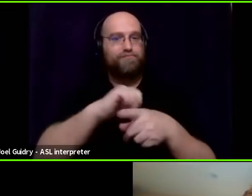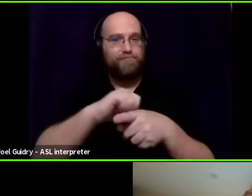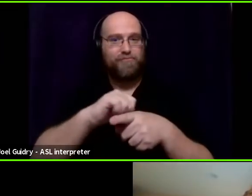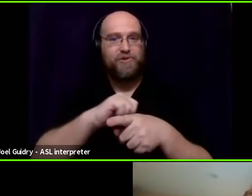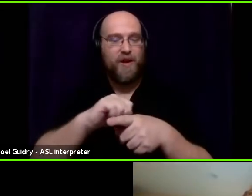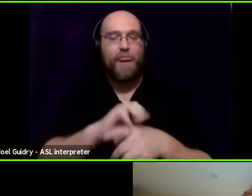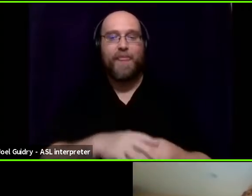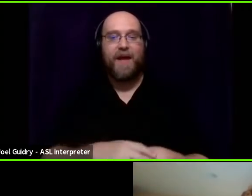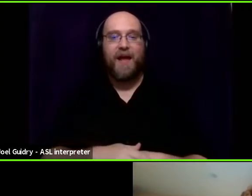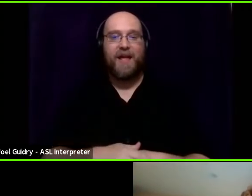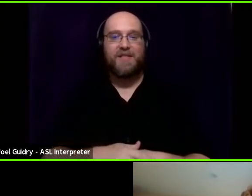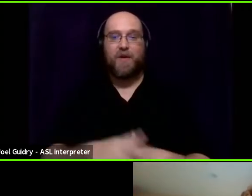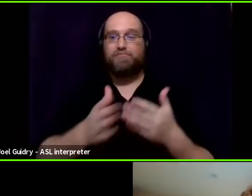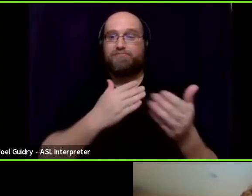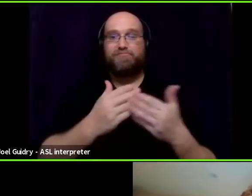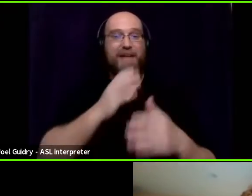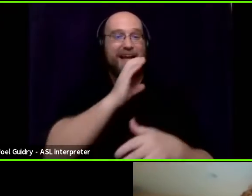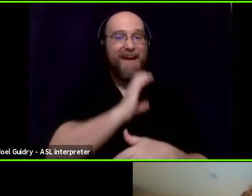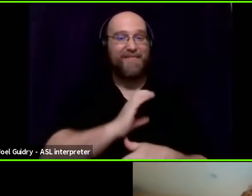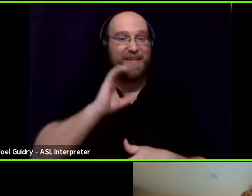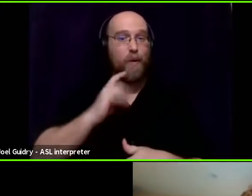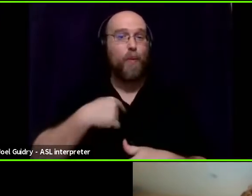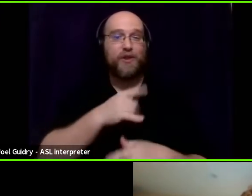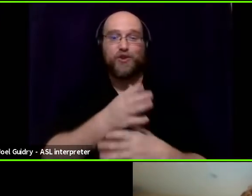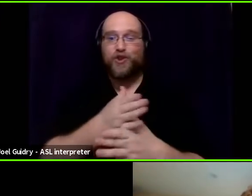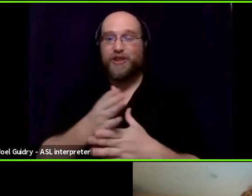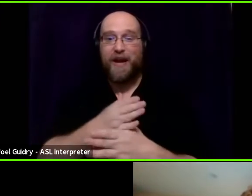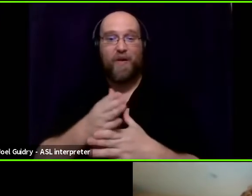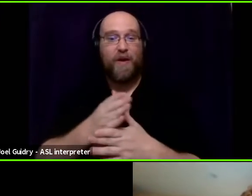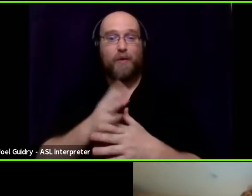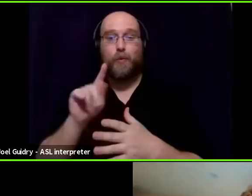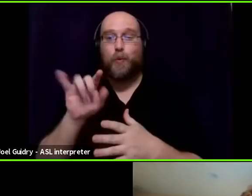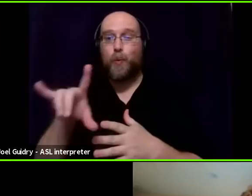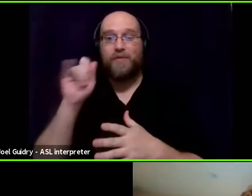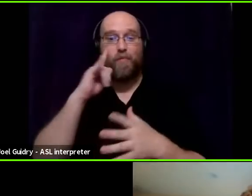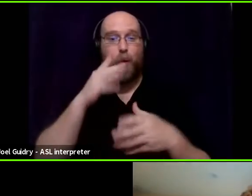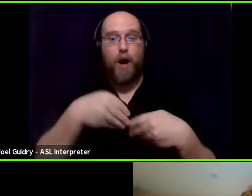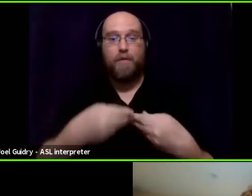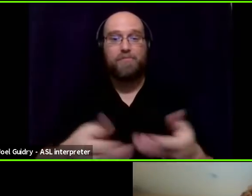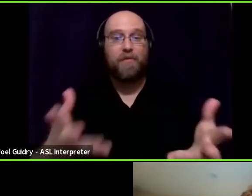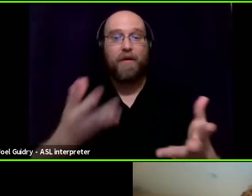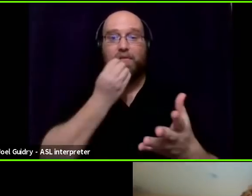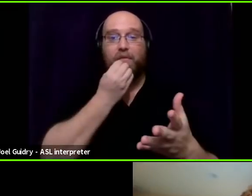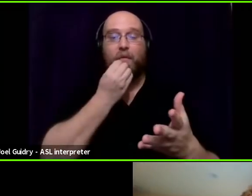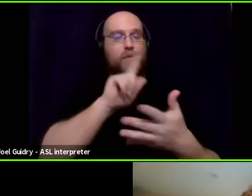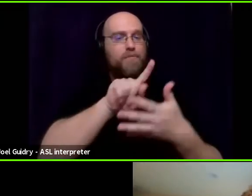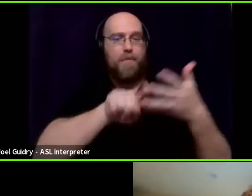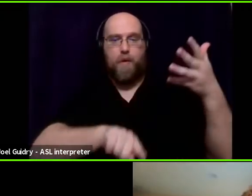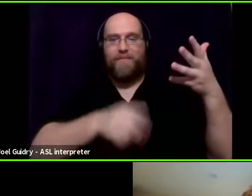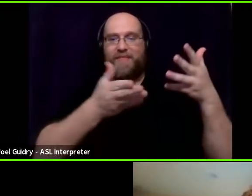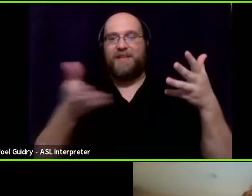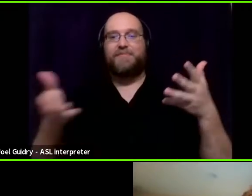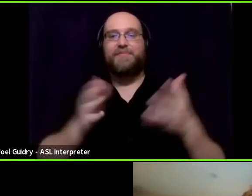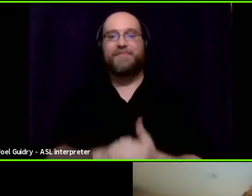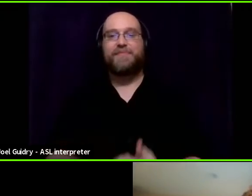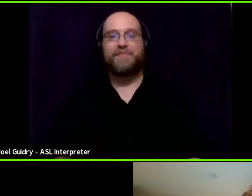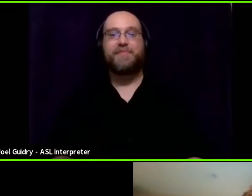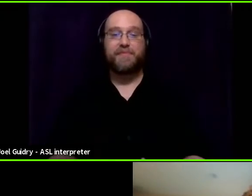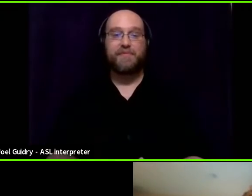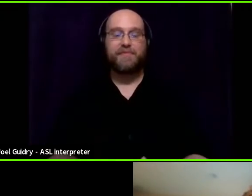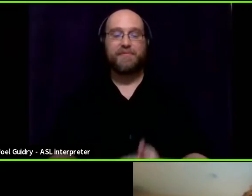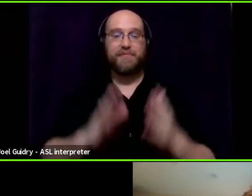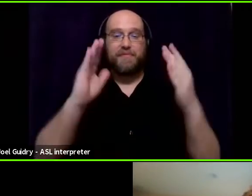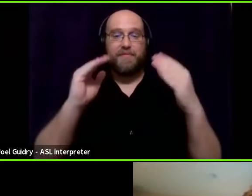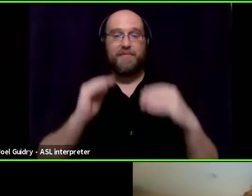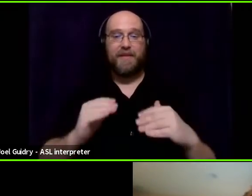tools, distributing things, all of that stuff. And then lastly, the EPA has a lot